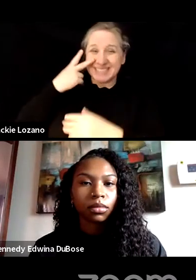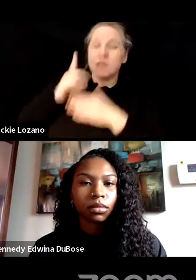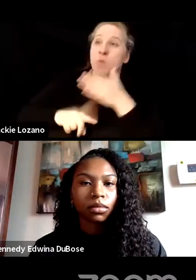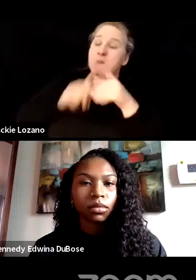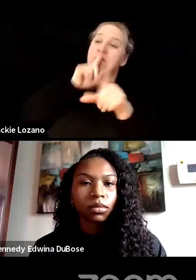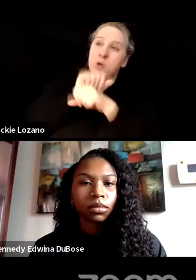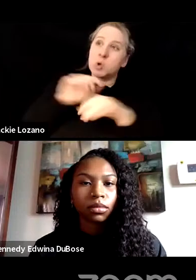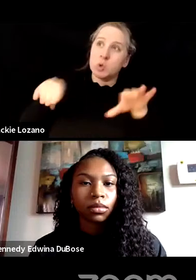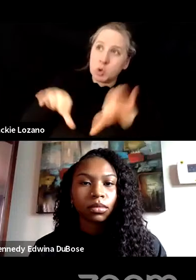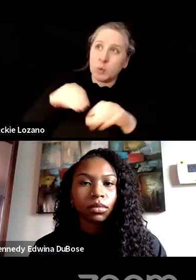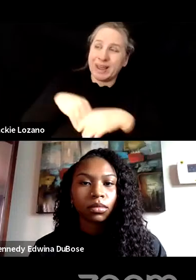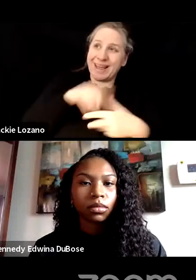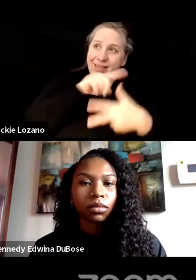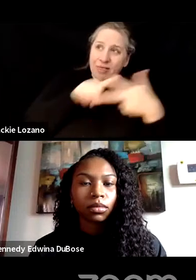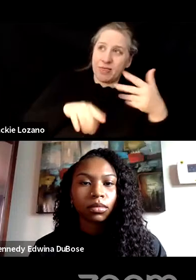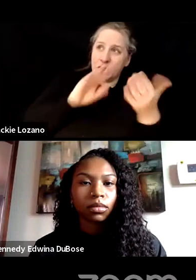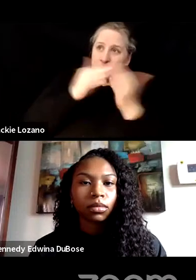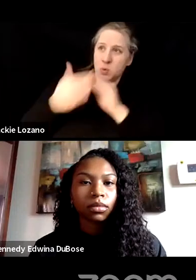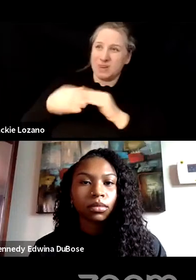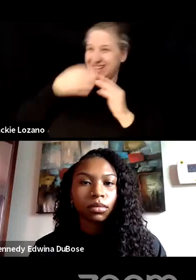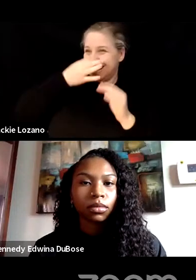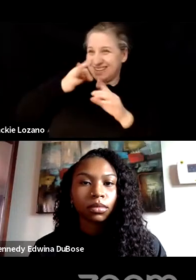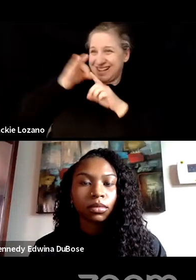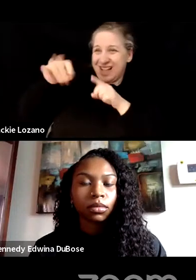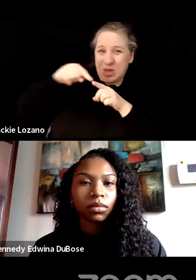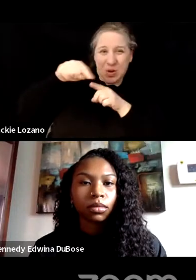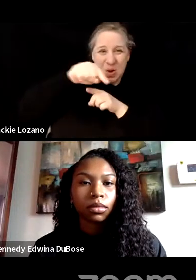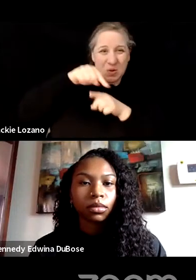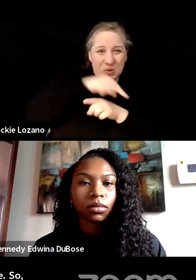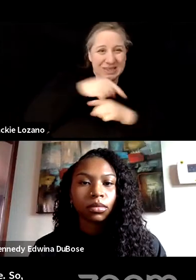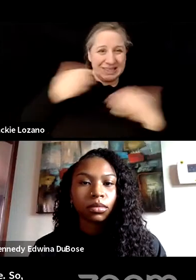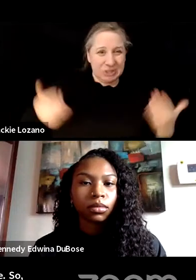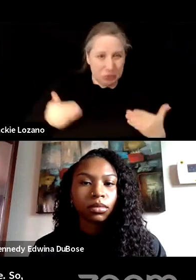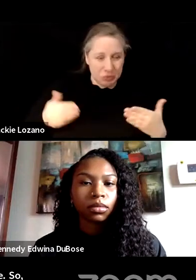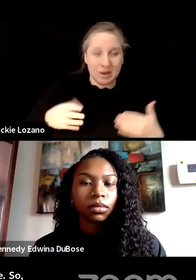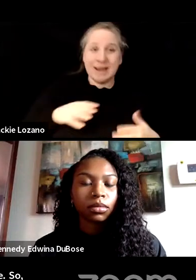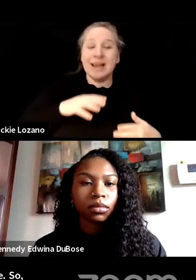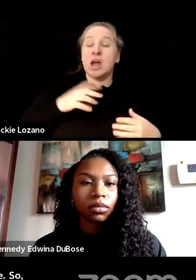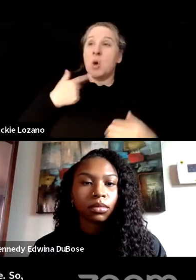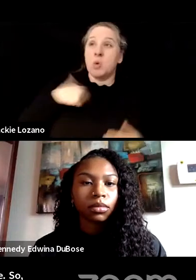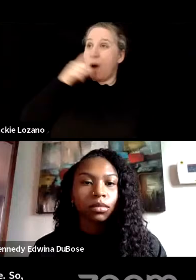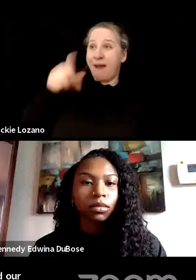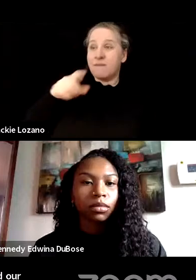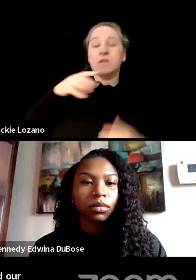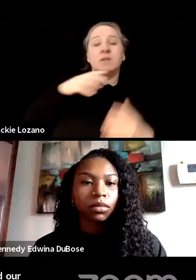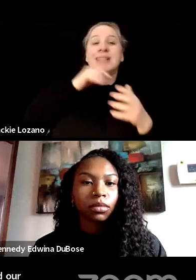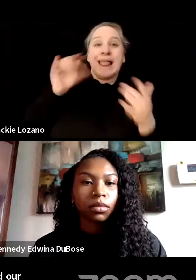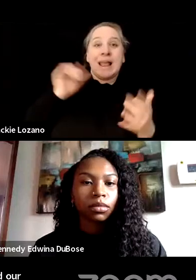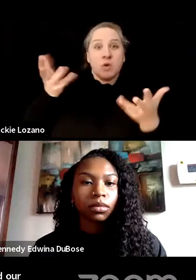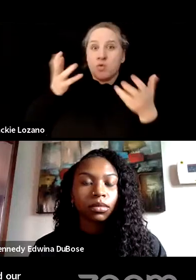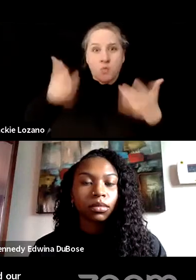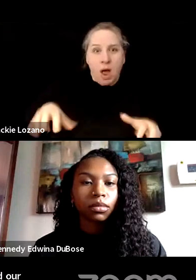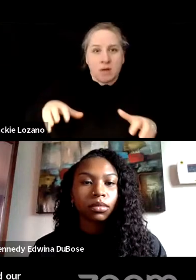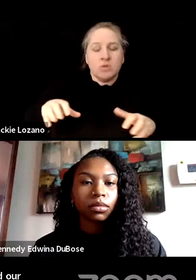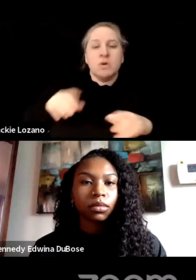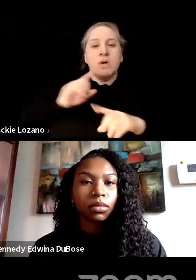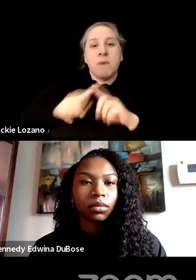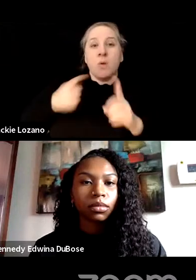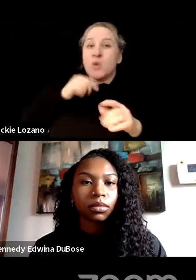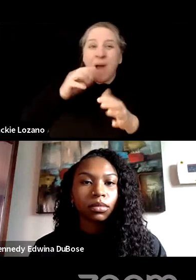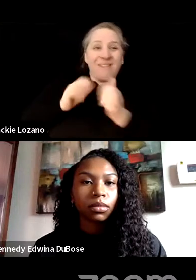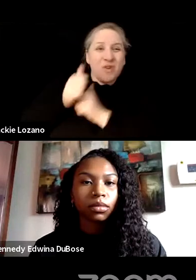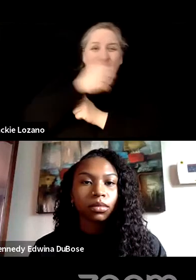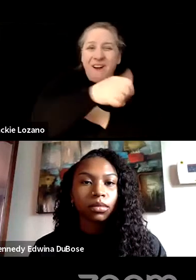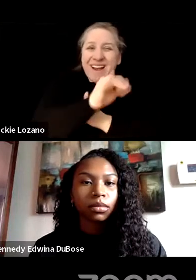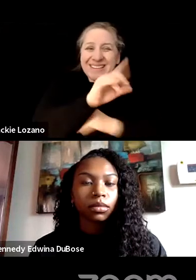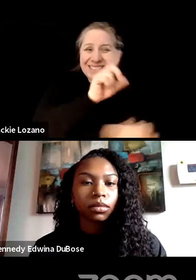in the communities right in our backyard. Because we don't have to, not that we don't want to support Detroit, but we don't even have to go as far as Detroit